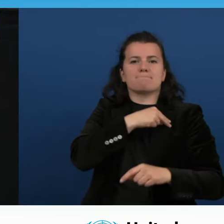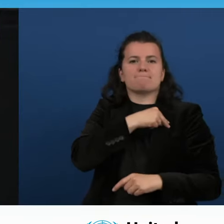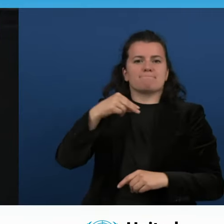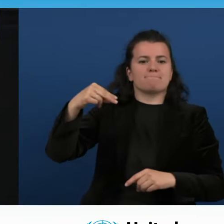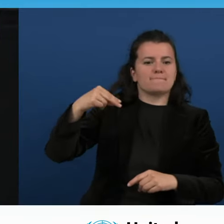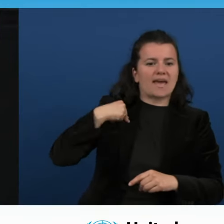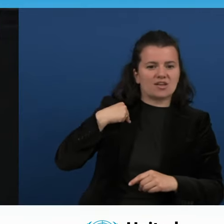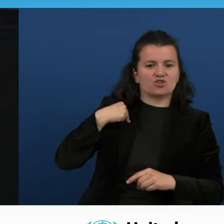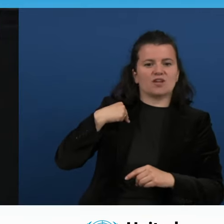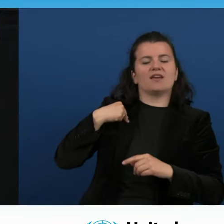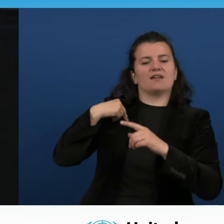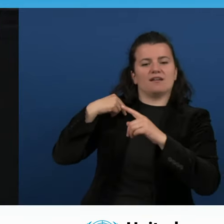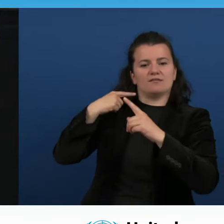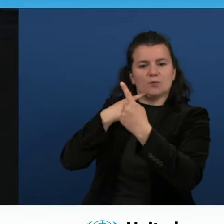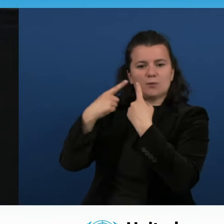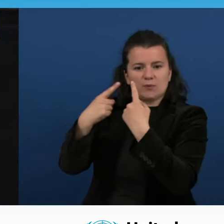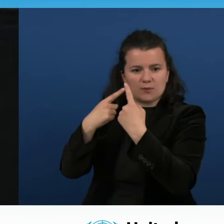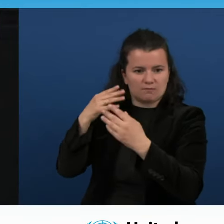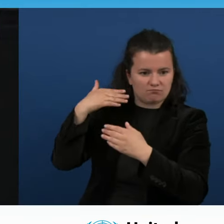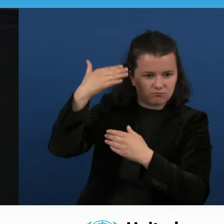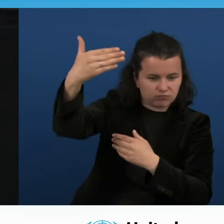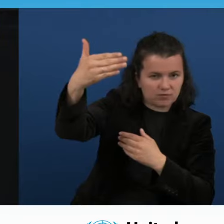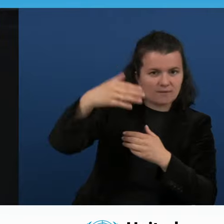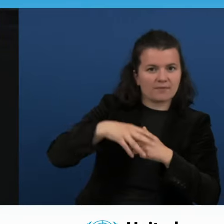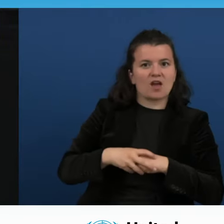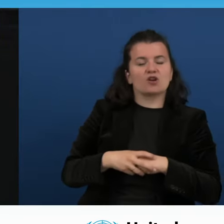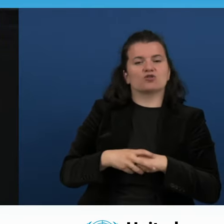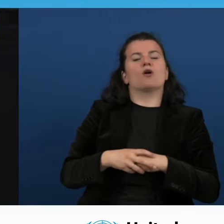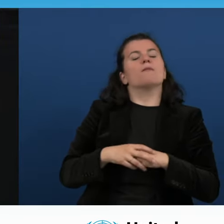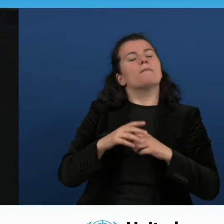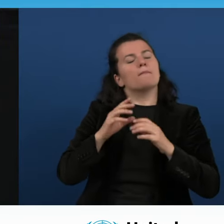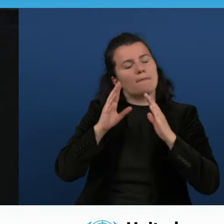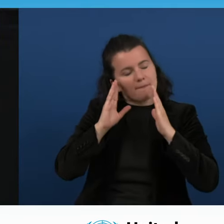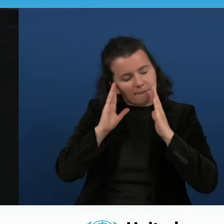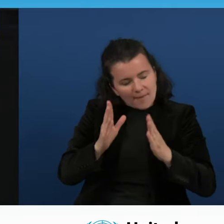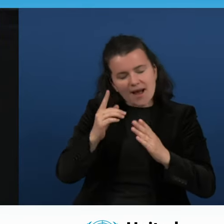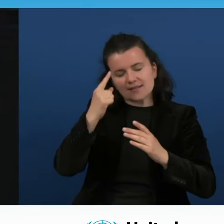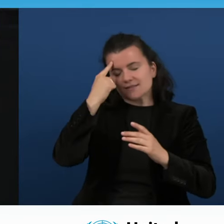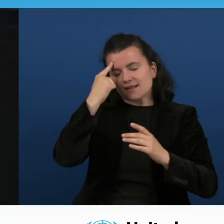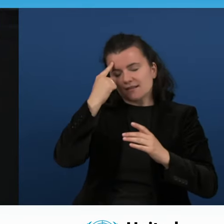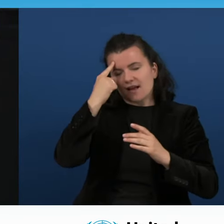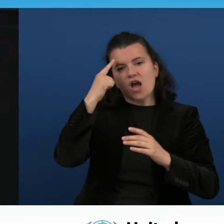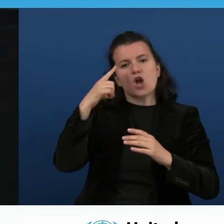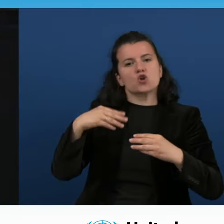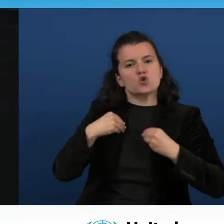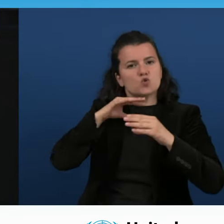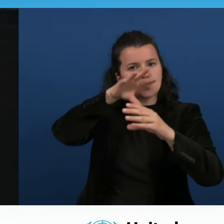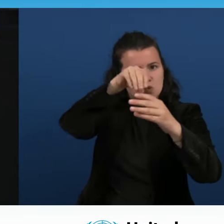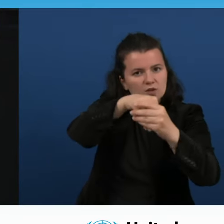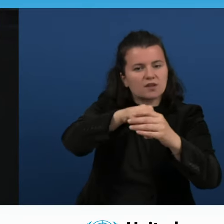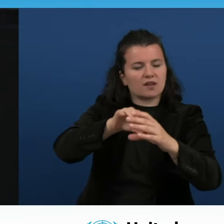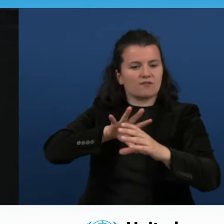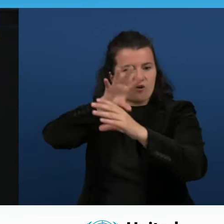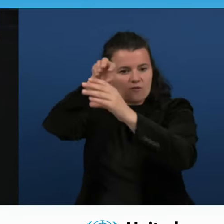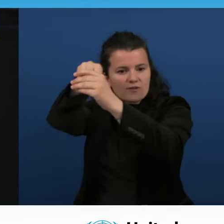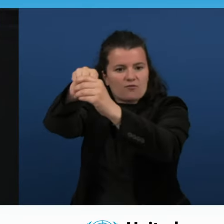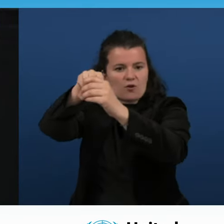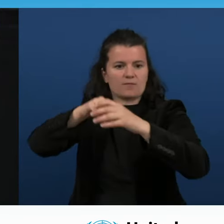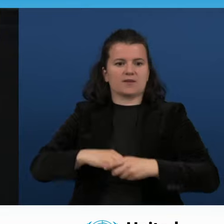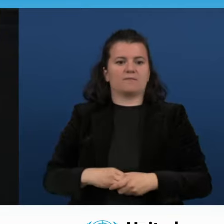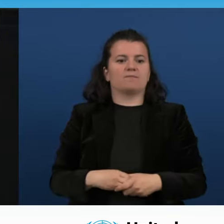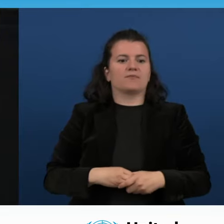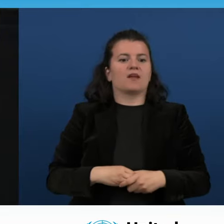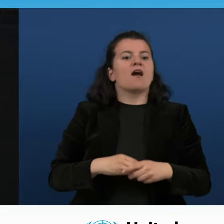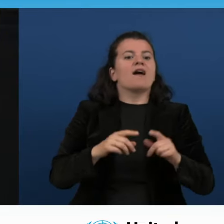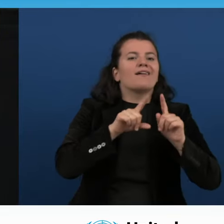such as this space, and the importance of multi-stakeholder engagement to strengthen accountability.